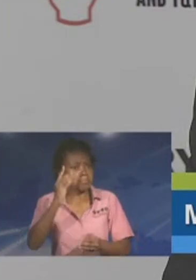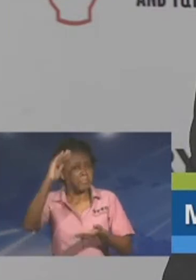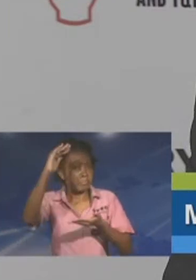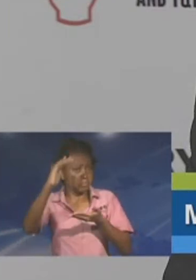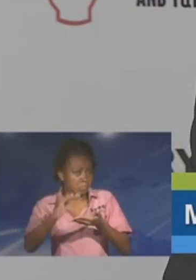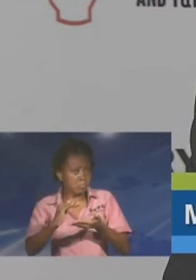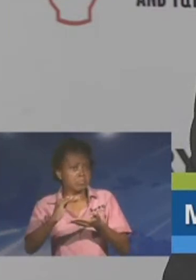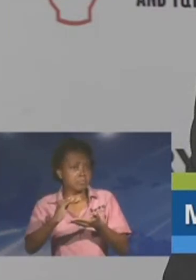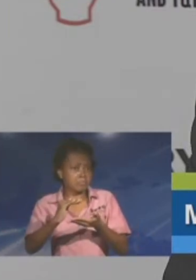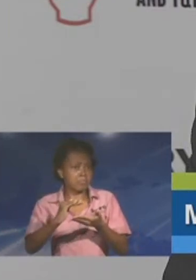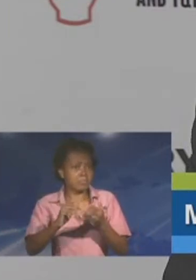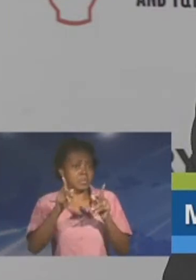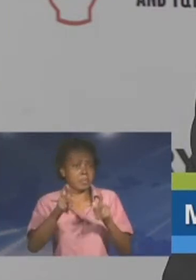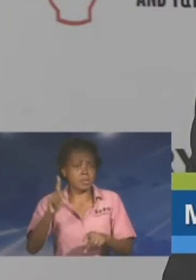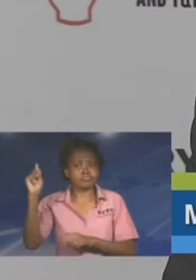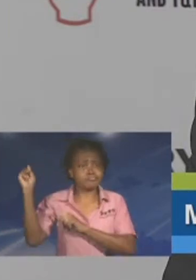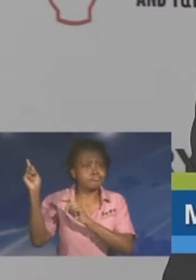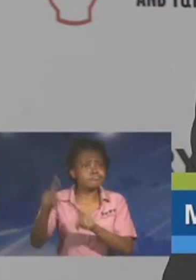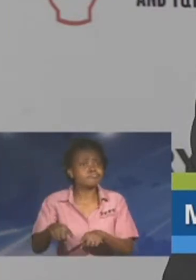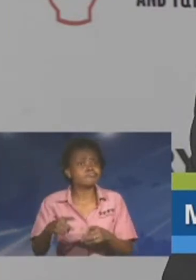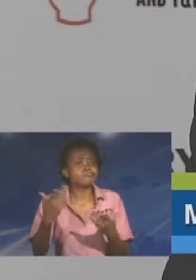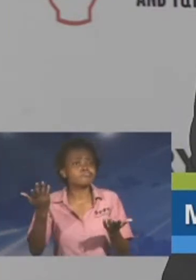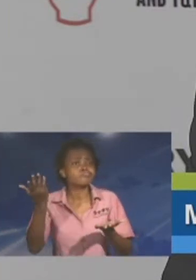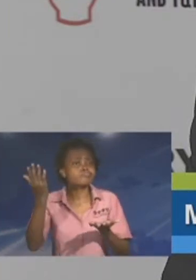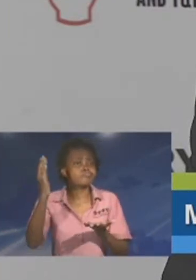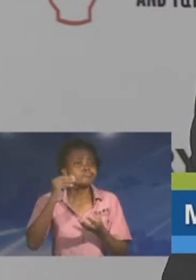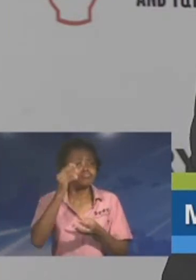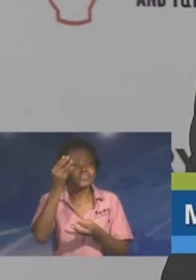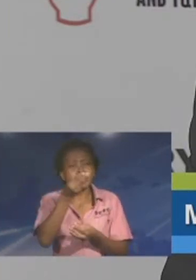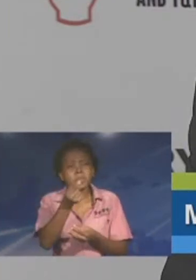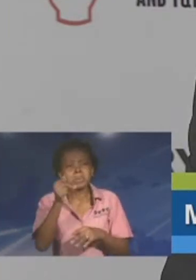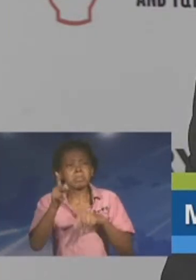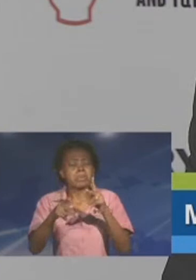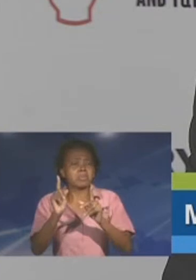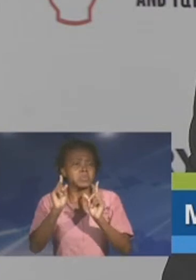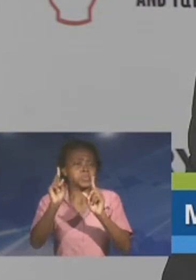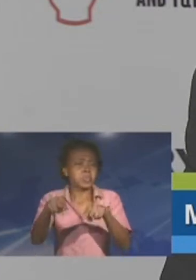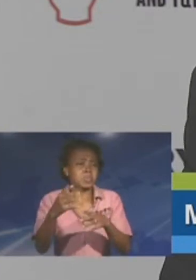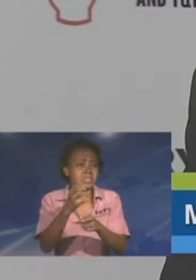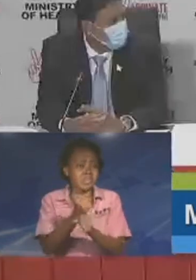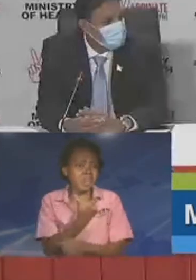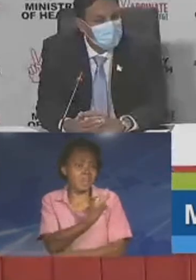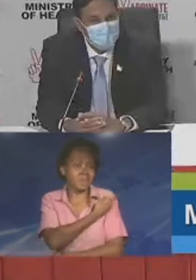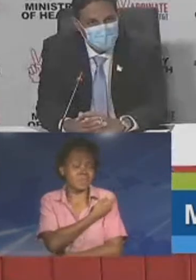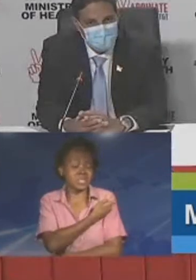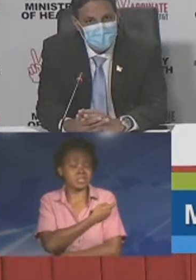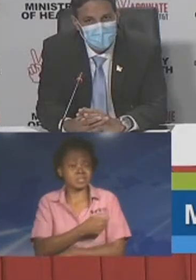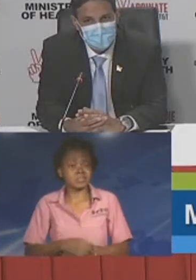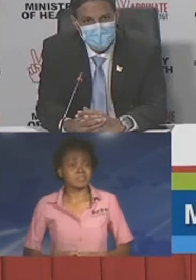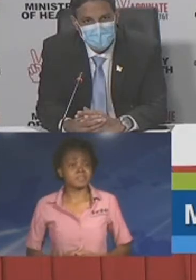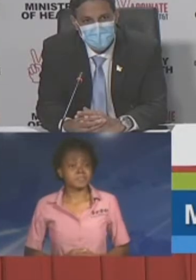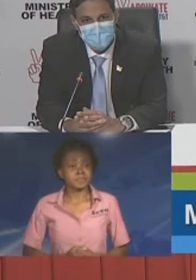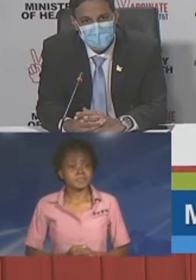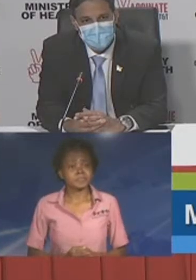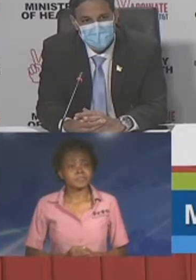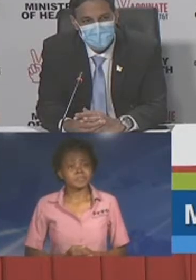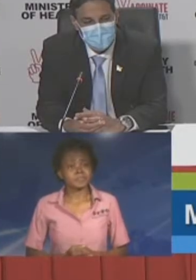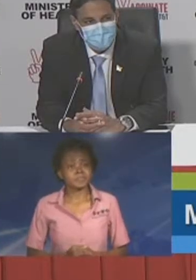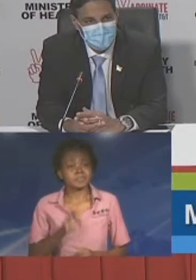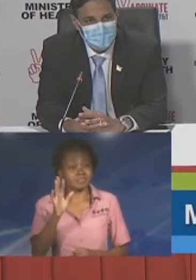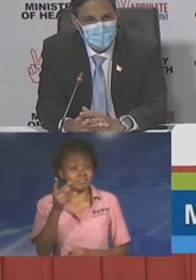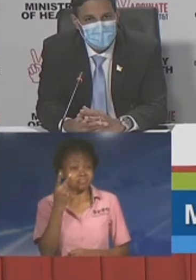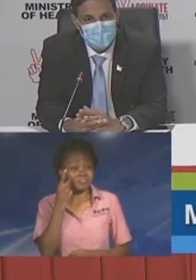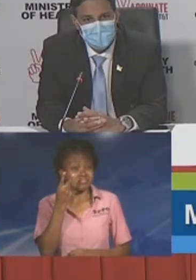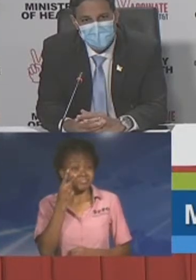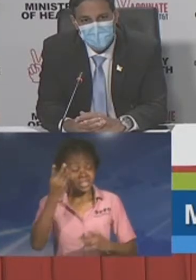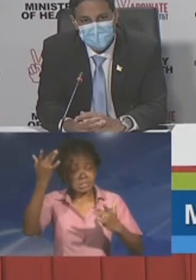of influenza and other vaccines during COVID-19. I'm sure that the cases went down in terms of the cases declined significantly as